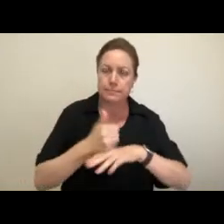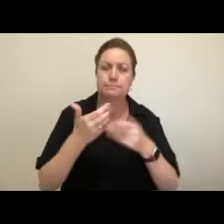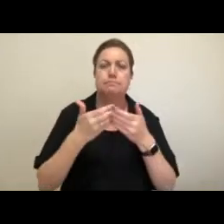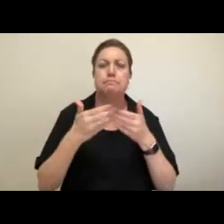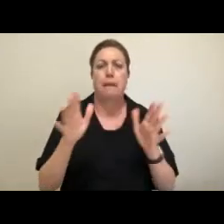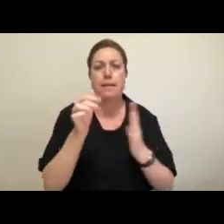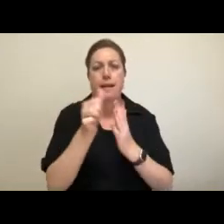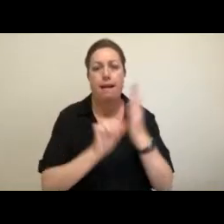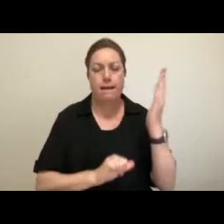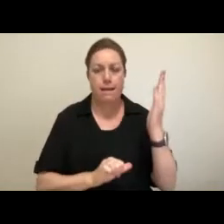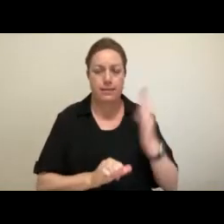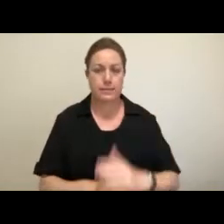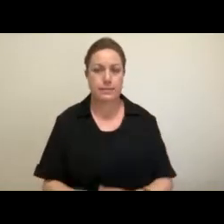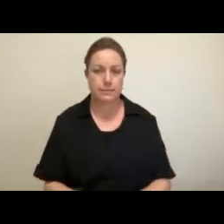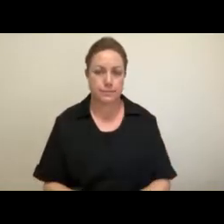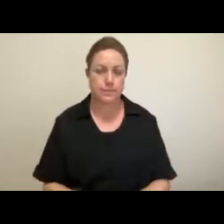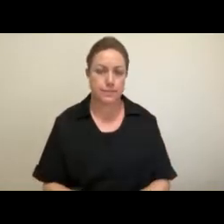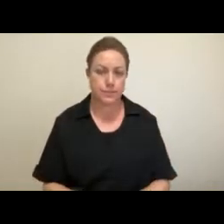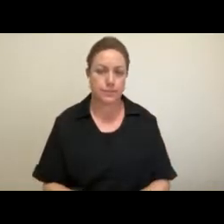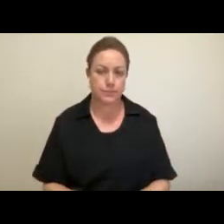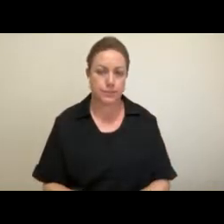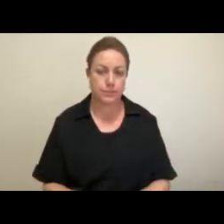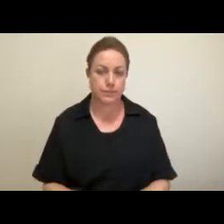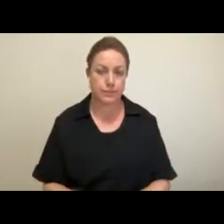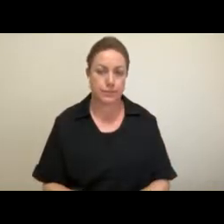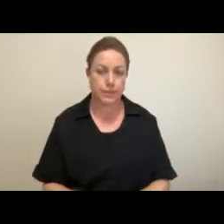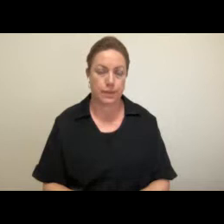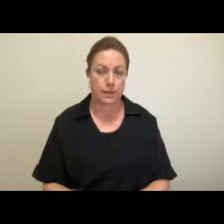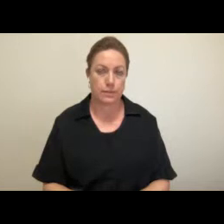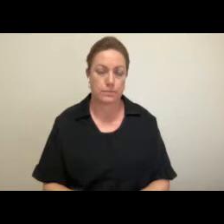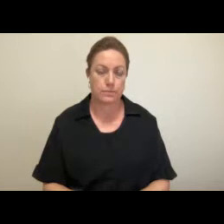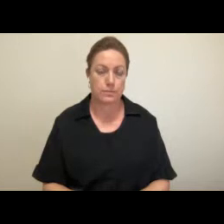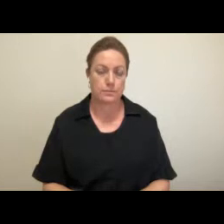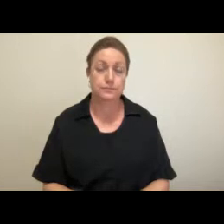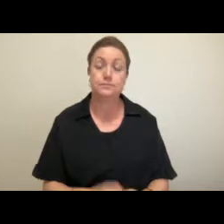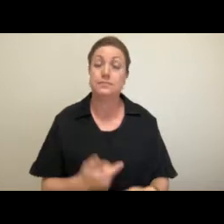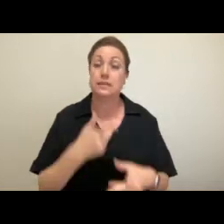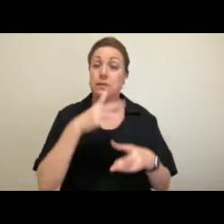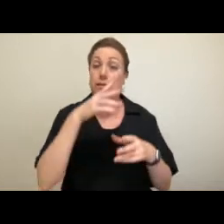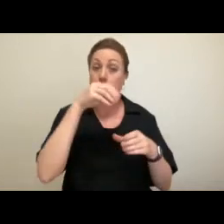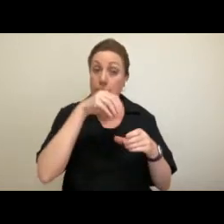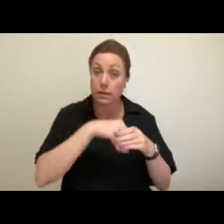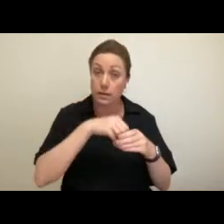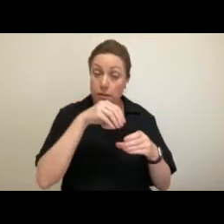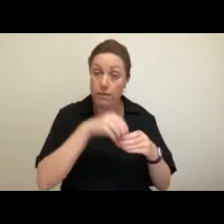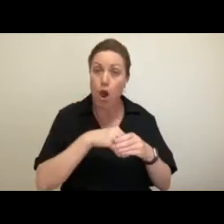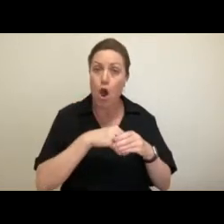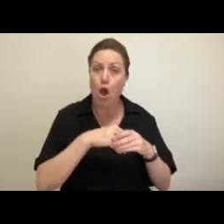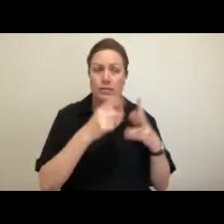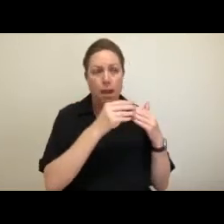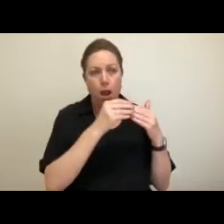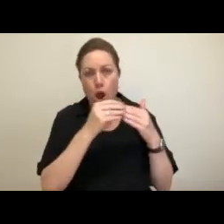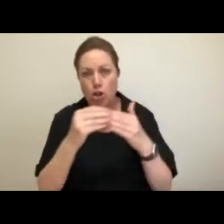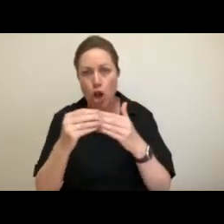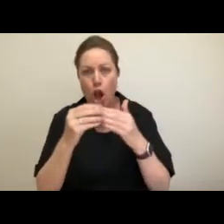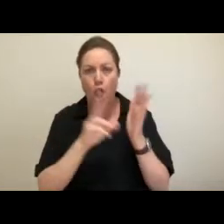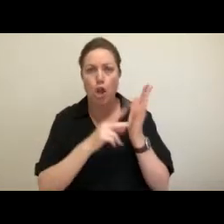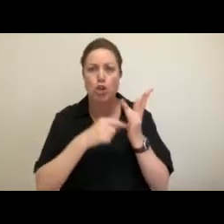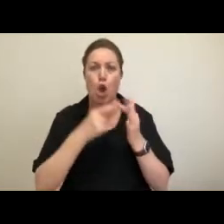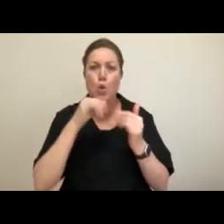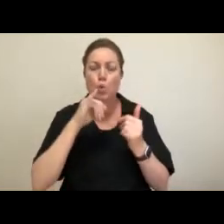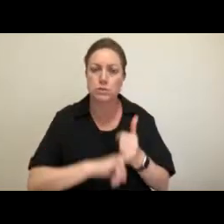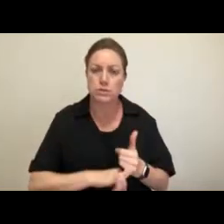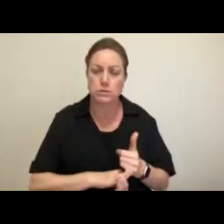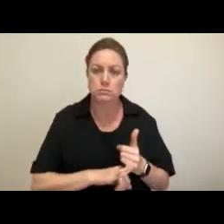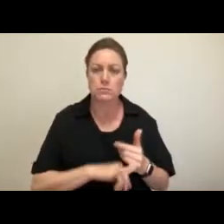It involves, or it contains rather, some guidance notes and case studies that summarise and